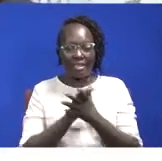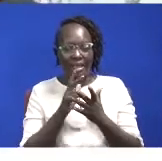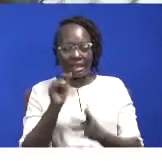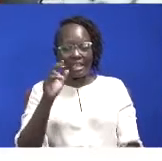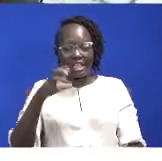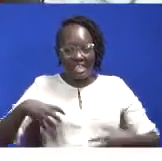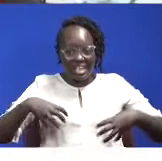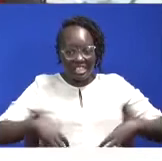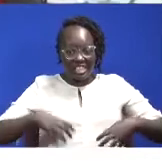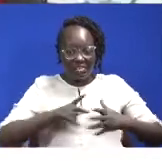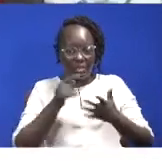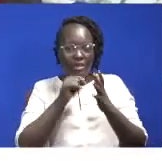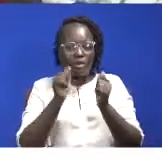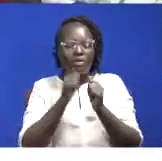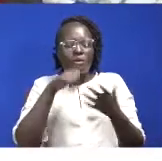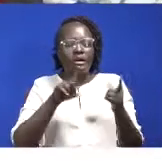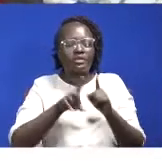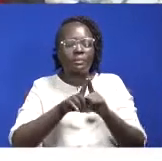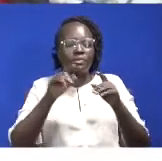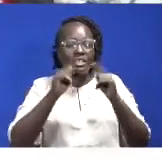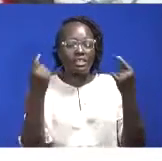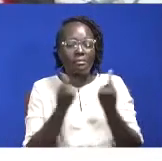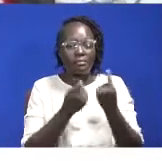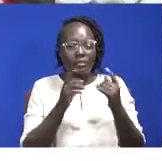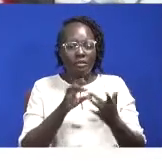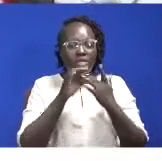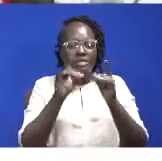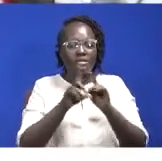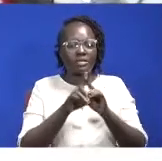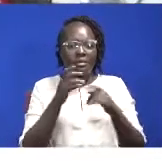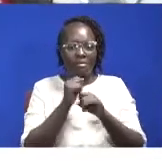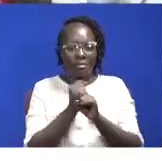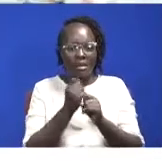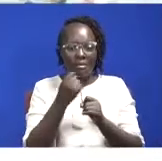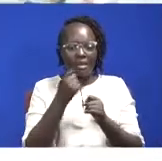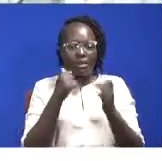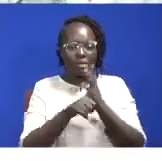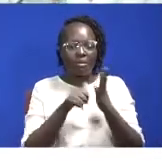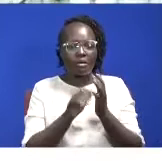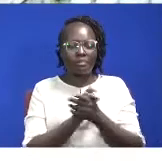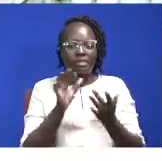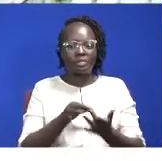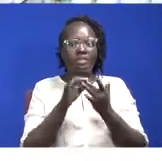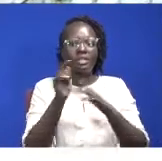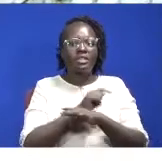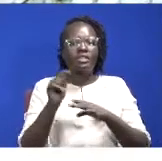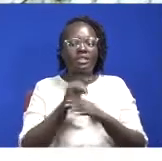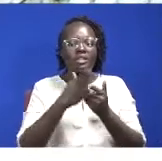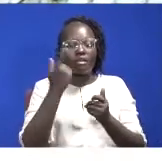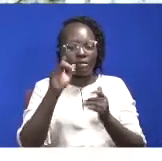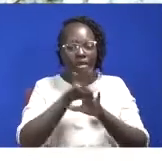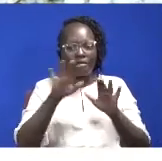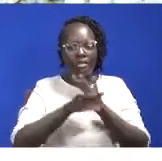which necessitated a multidisciplinary team of specialists that included medical personnel specially trained to look after every